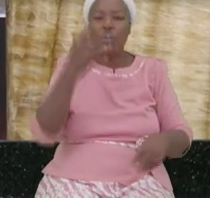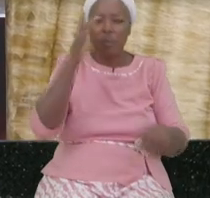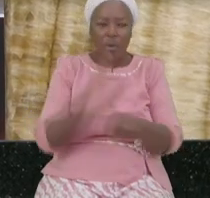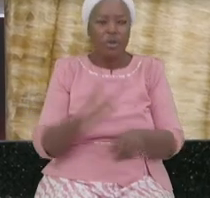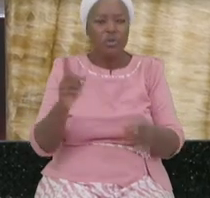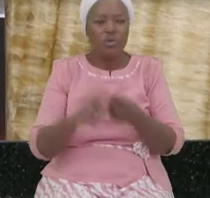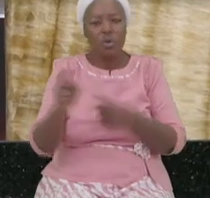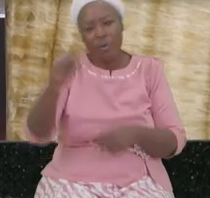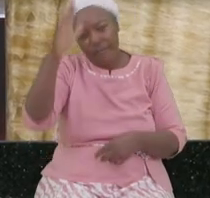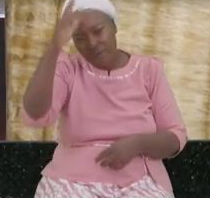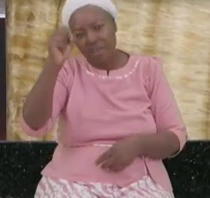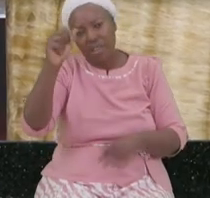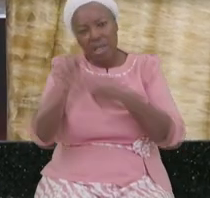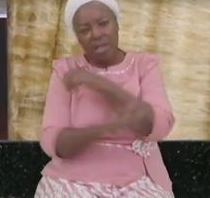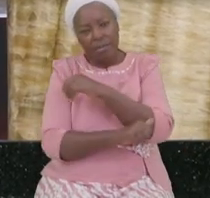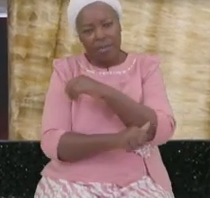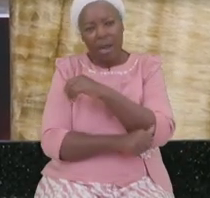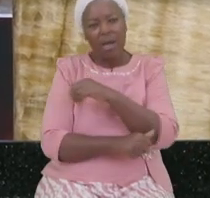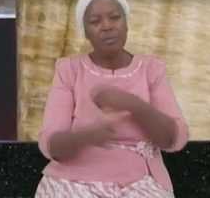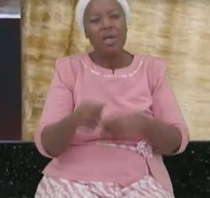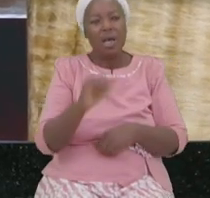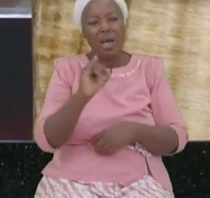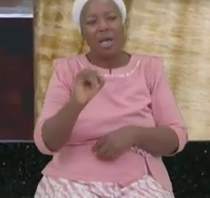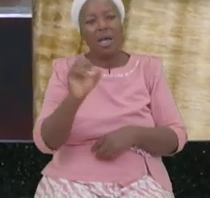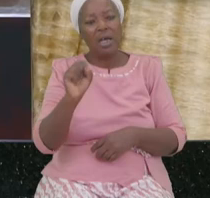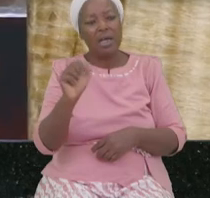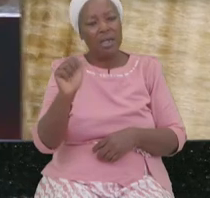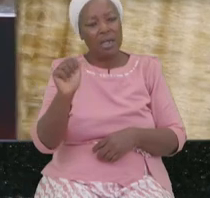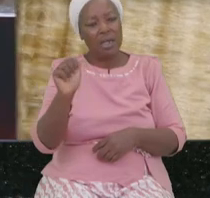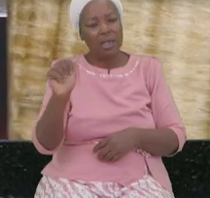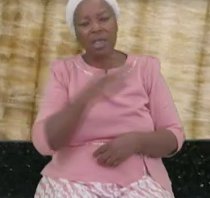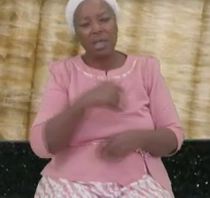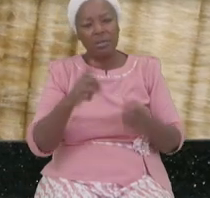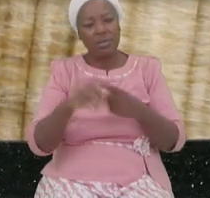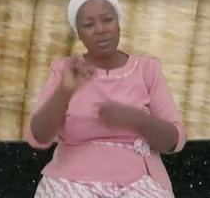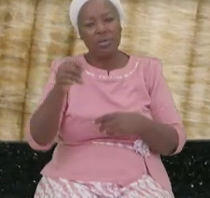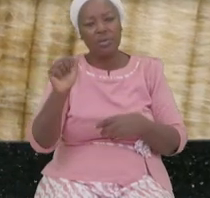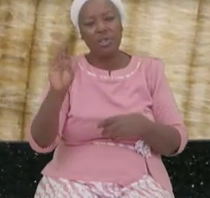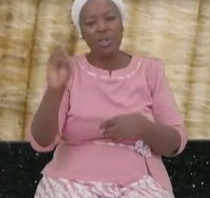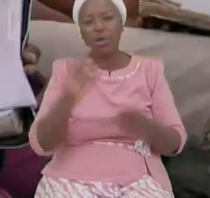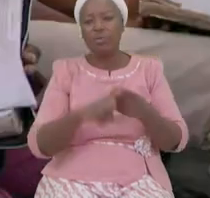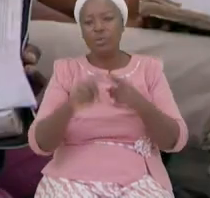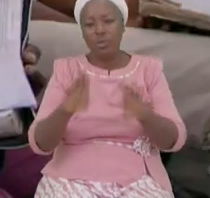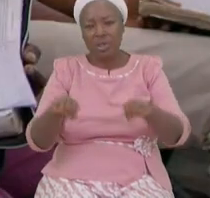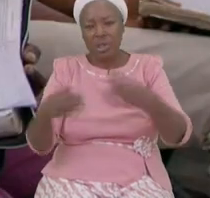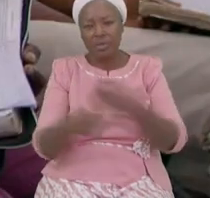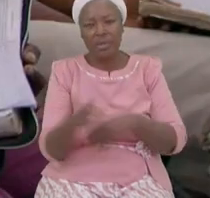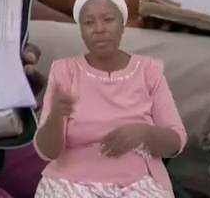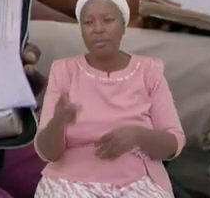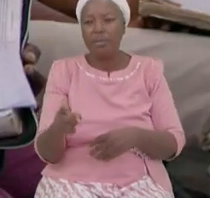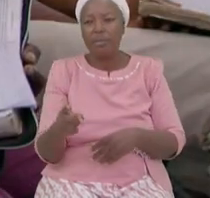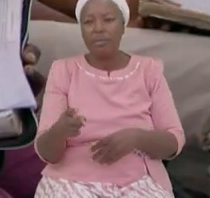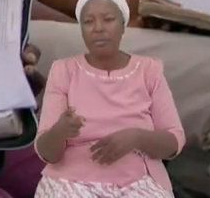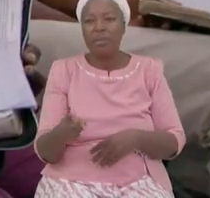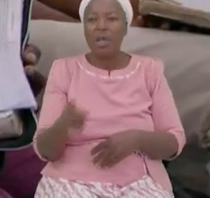thy fathers, to Abraham, to Isaac, and to Jacob, to give them. He expects that